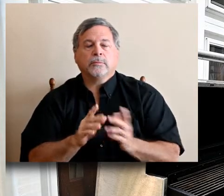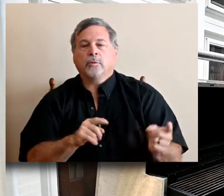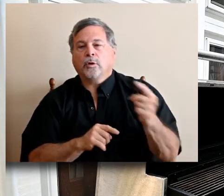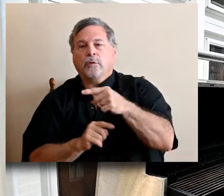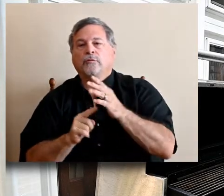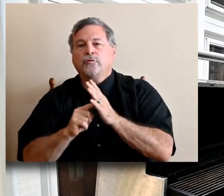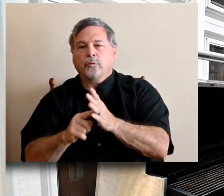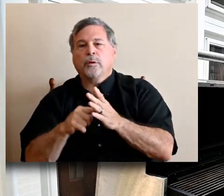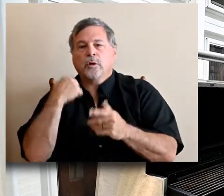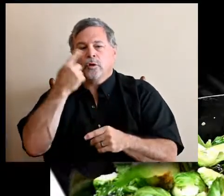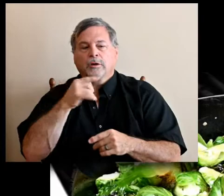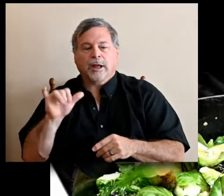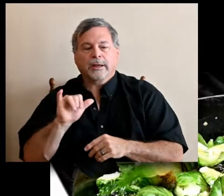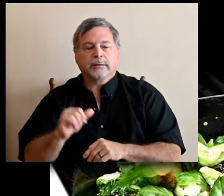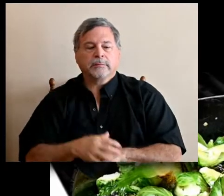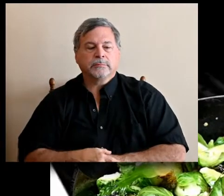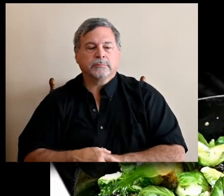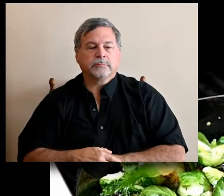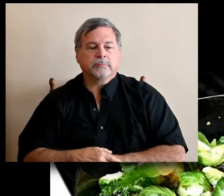I'll take you over here and show what it looks like.